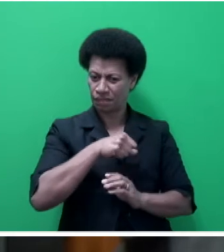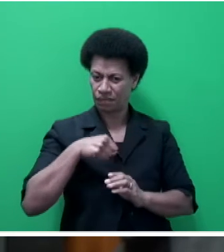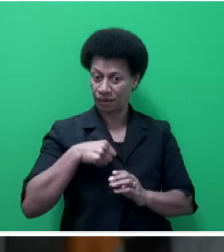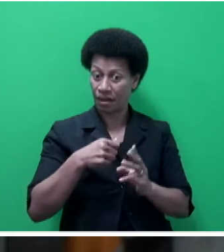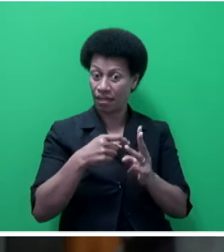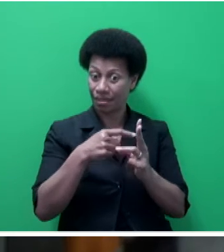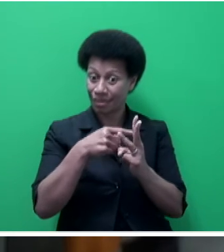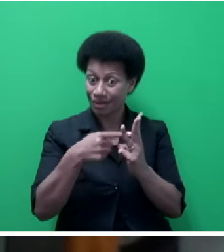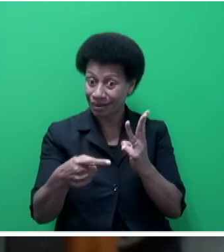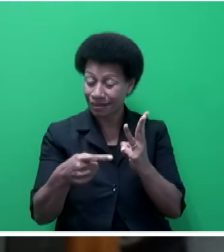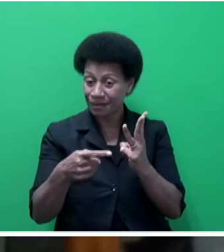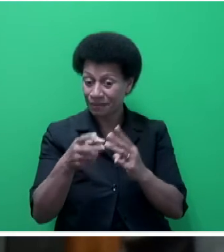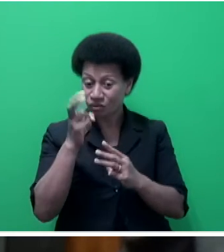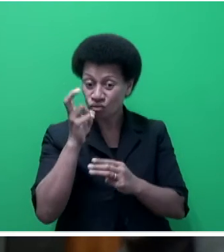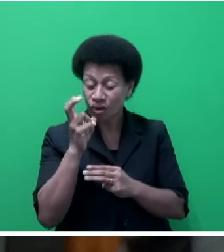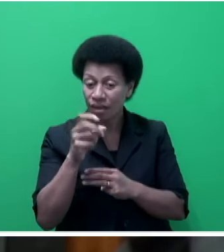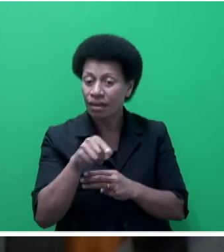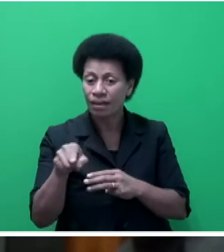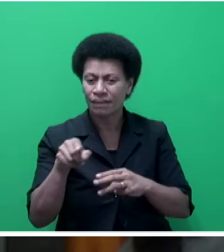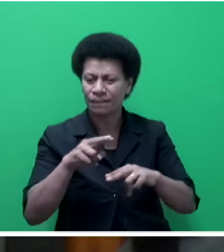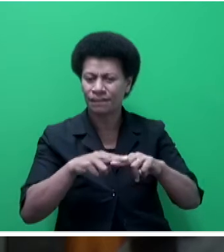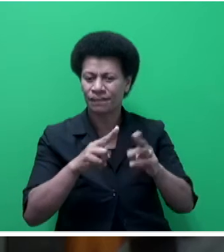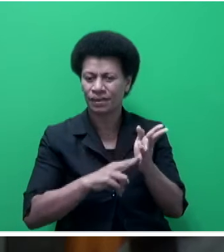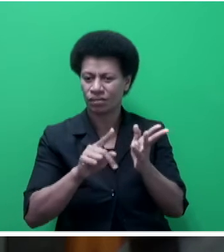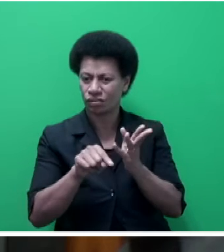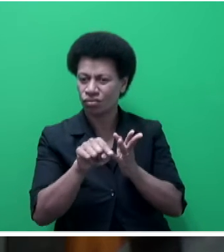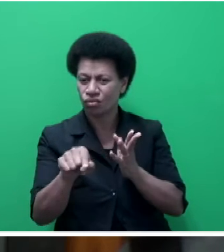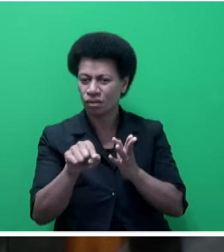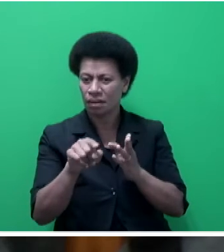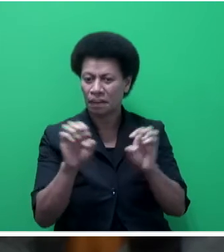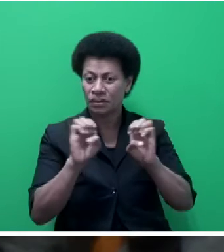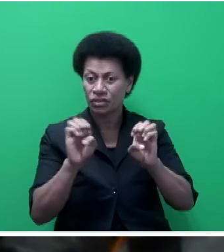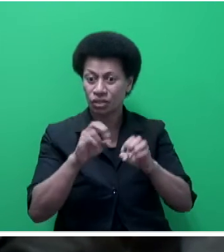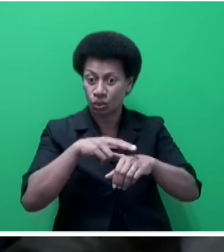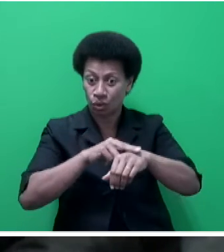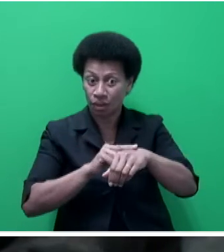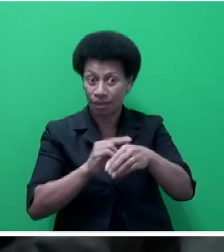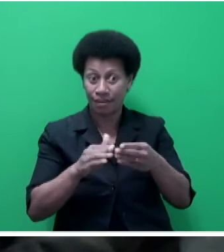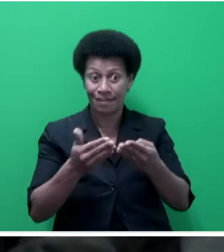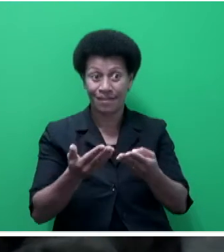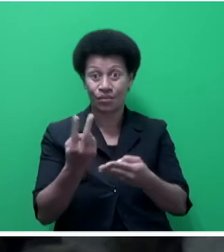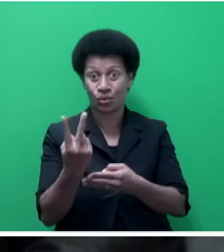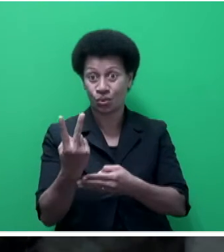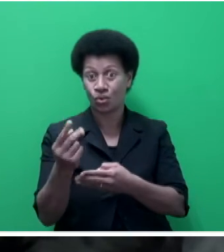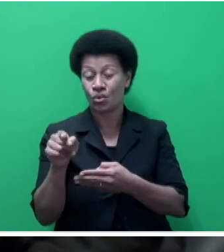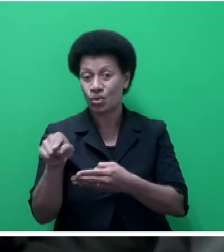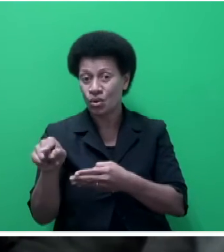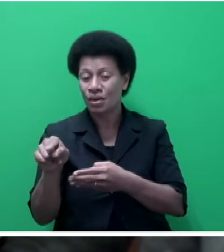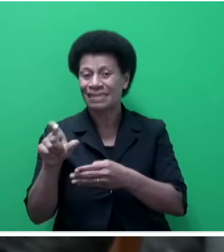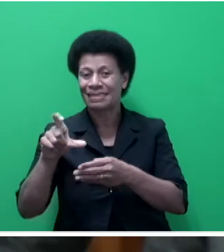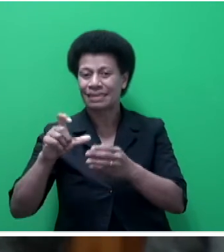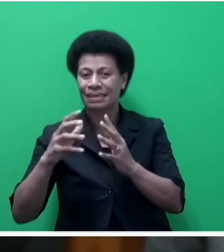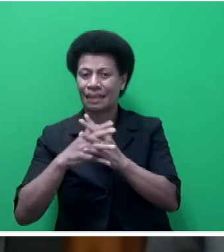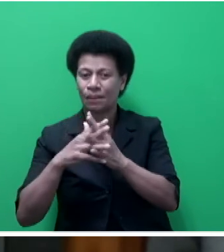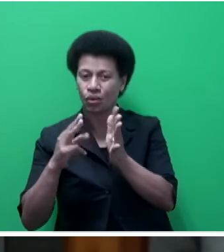University, leading the training and education of emergency doctors. 2 of those specialists are now based at CWM, and 1 at the moment is temporarily